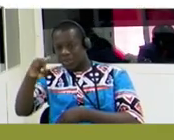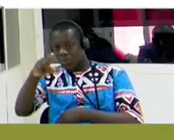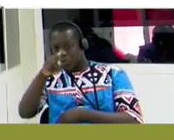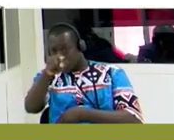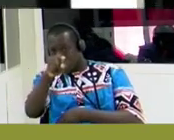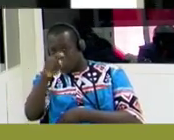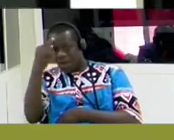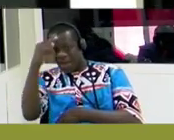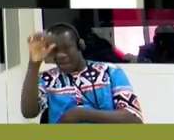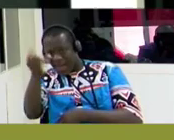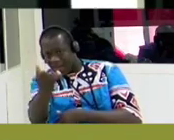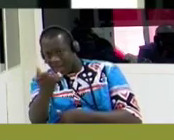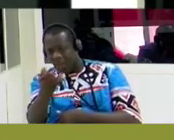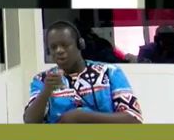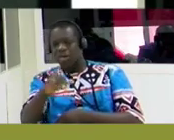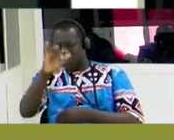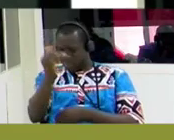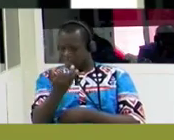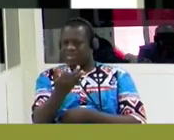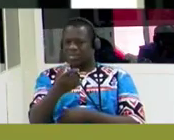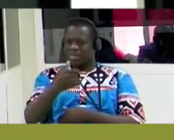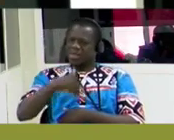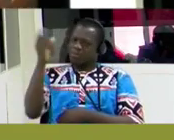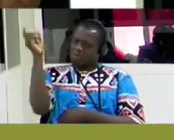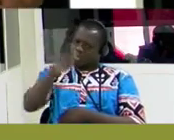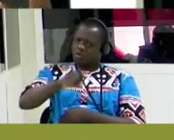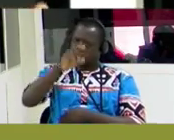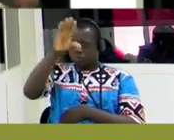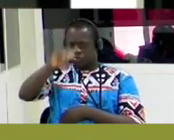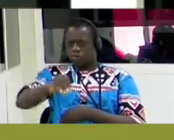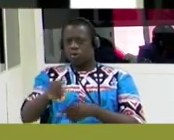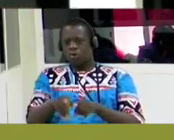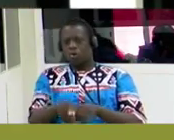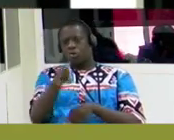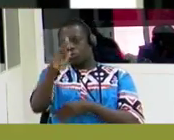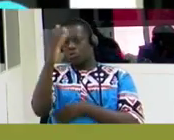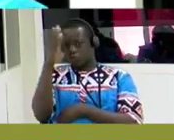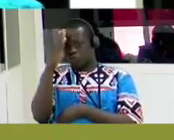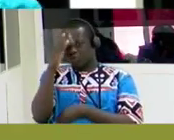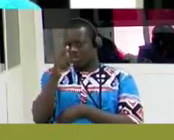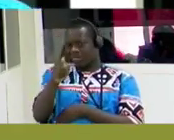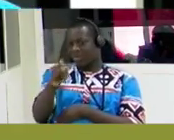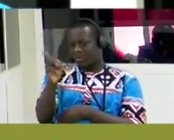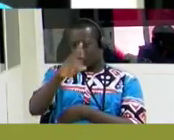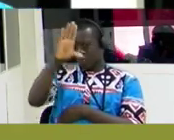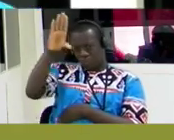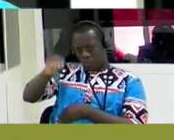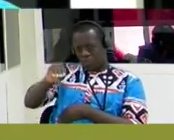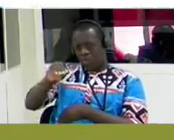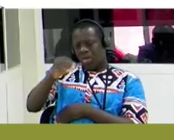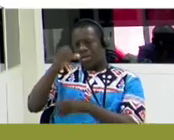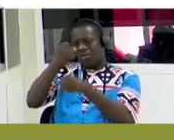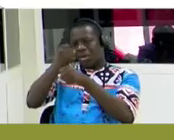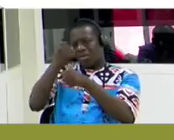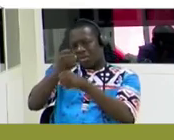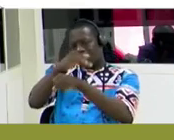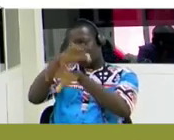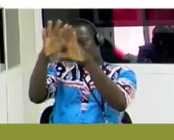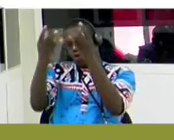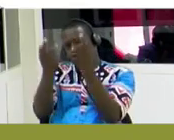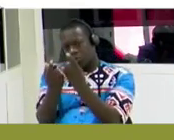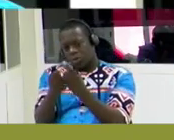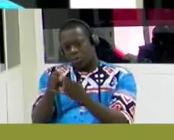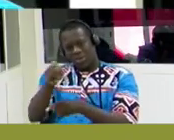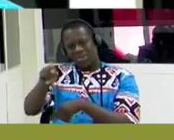But you knew that what you were doing was causing something to the victim, right? Definitely. And what was it